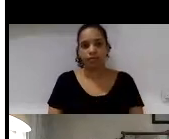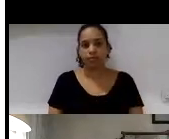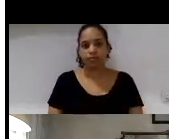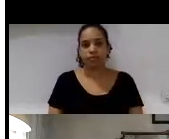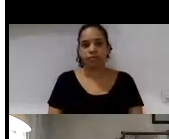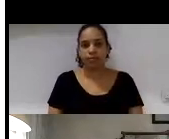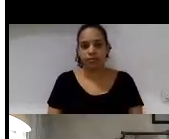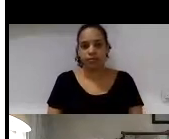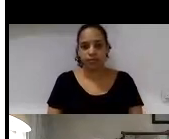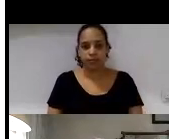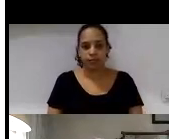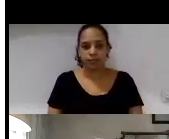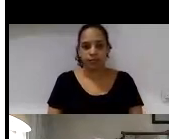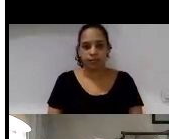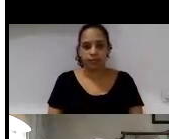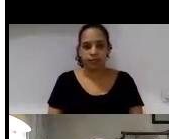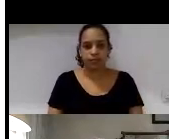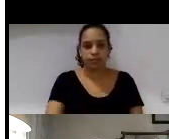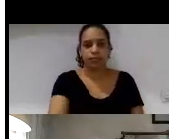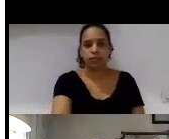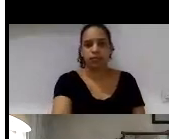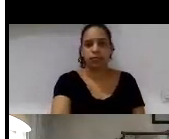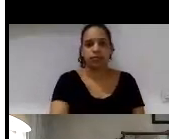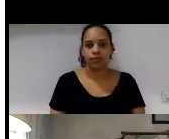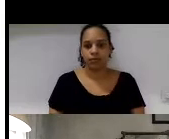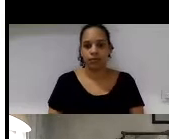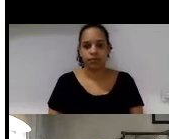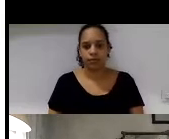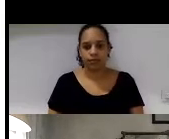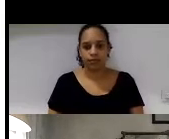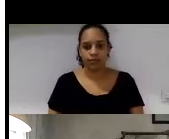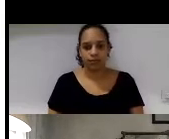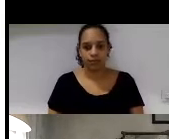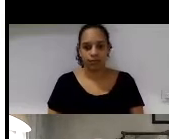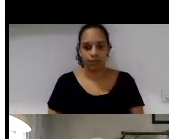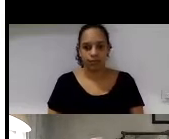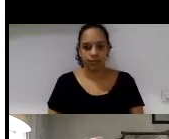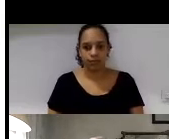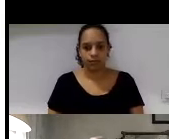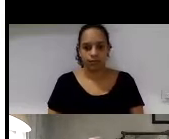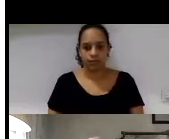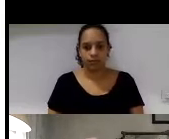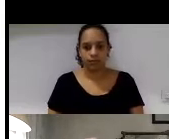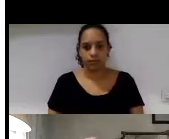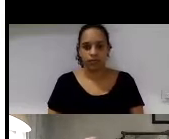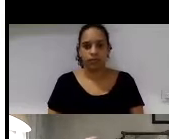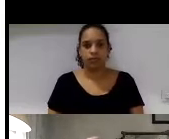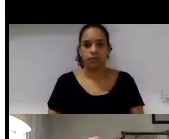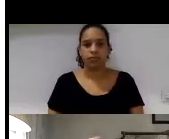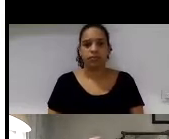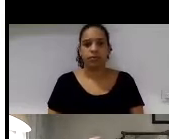will explain the whole thing differently. So there's not just like one scientific answer, that's